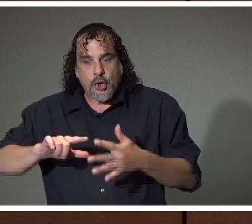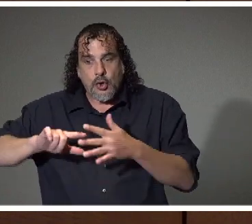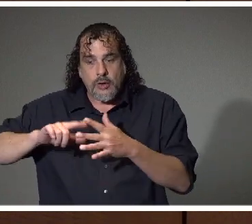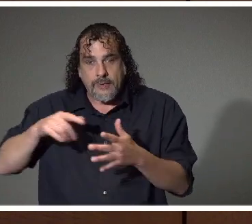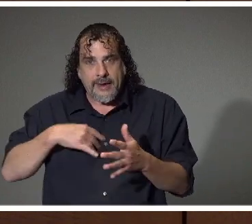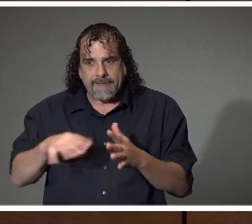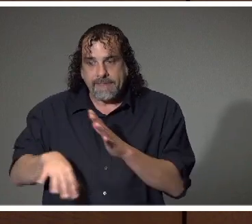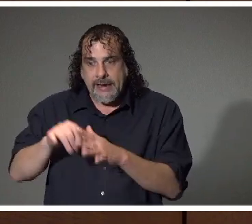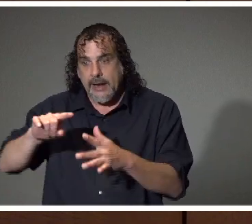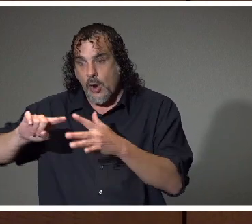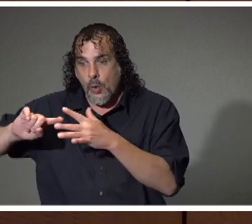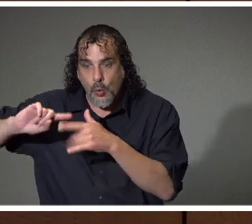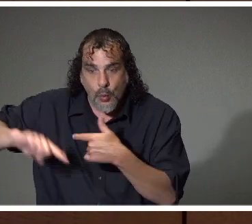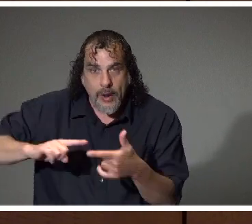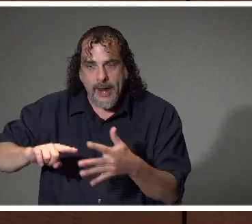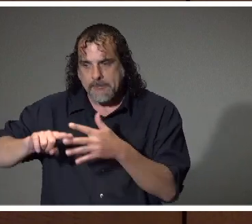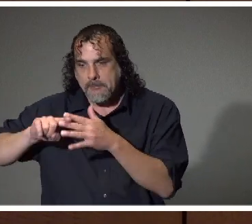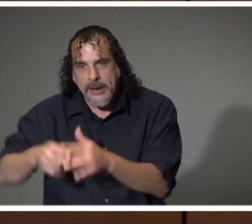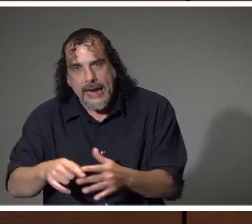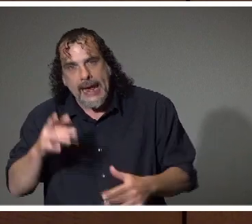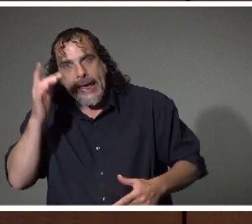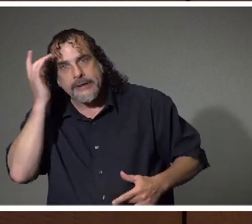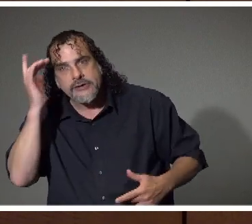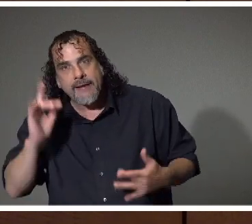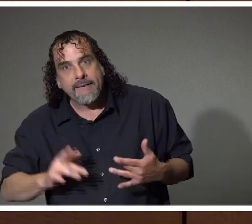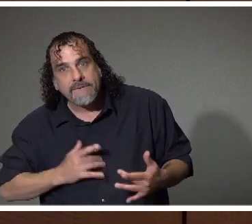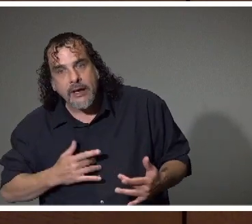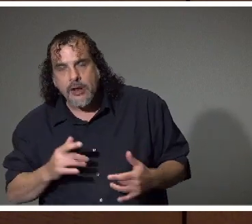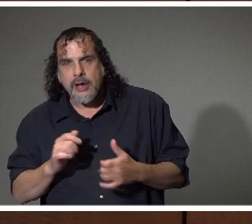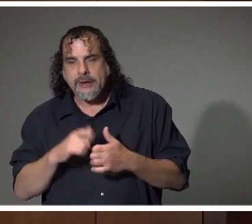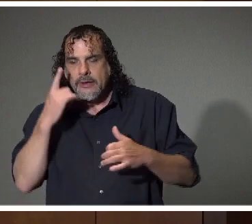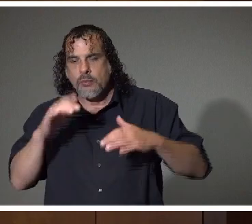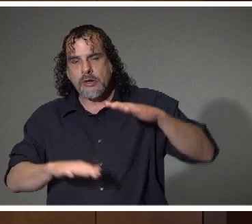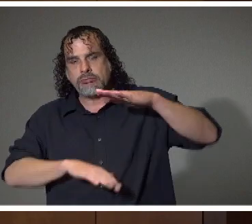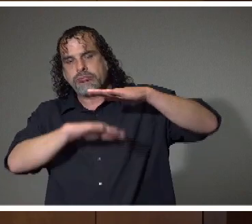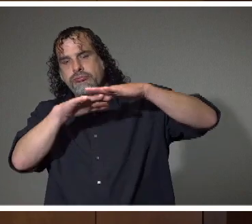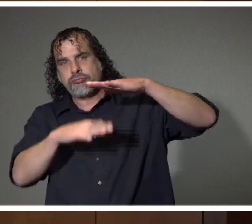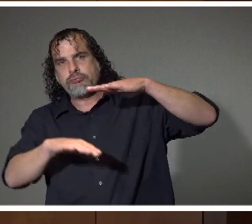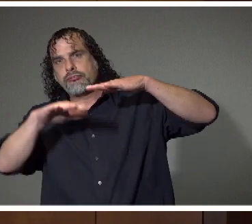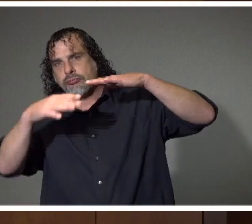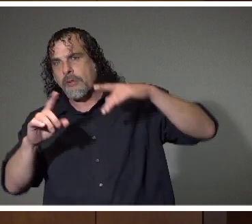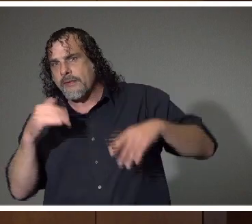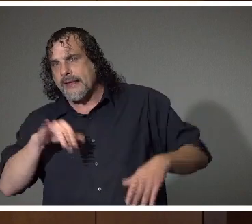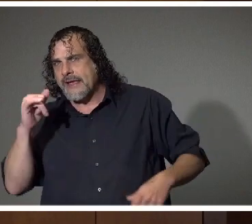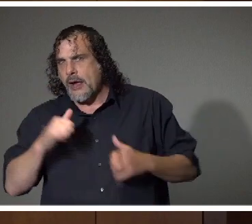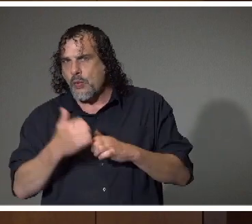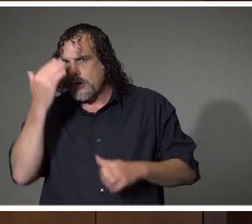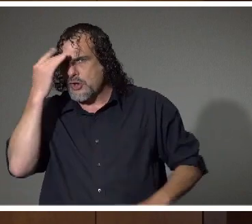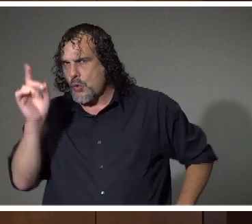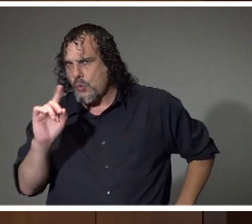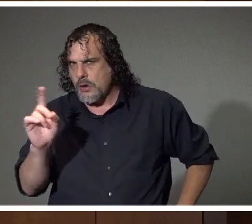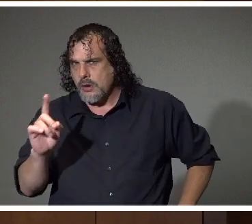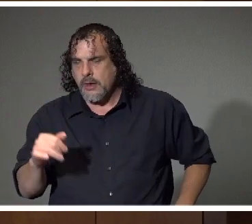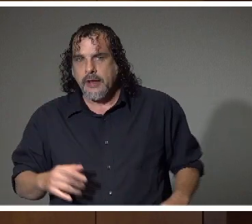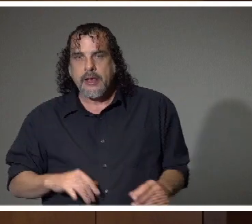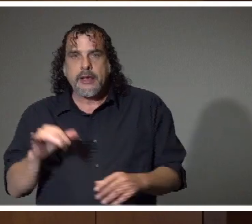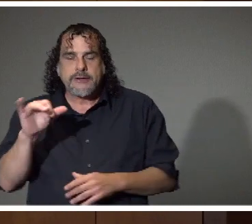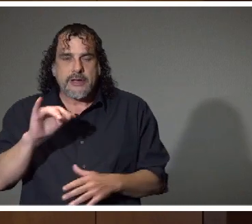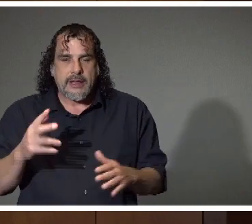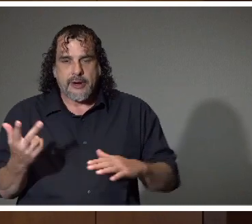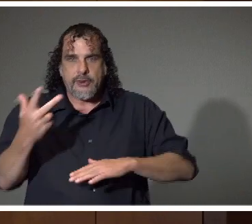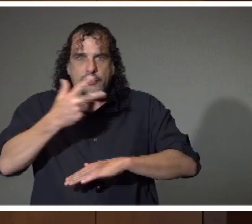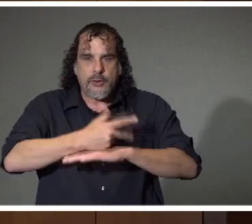you a lot better idea of what our trends really are. Yeah, and so in other words, take a 3-day rolling average